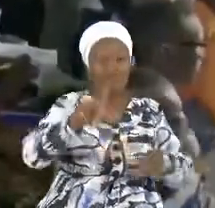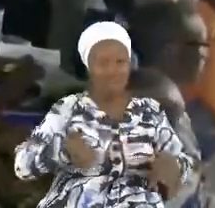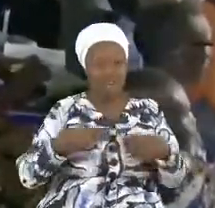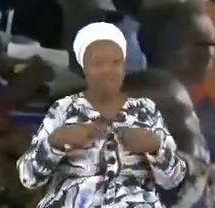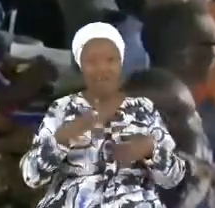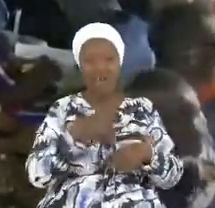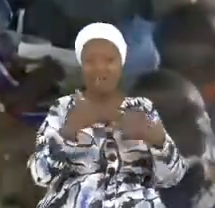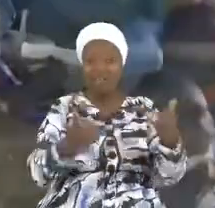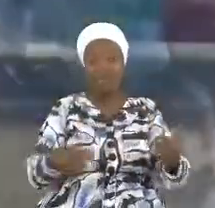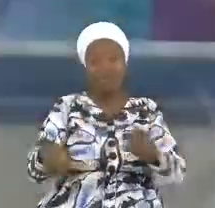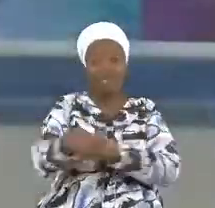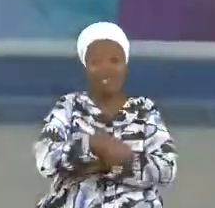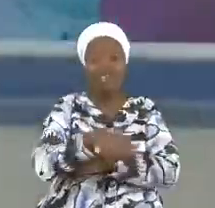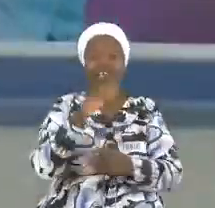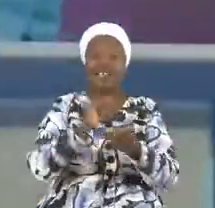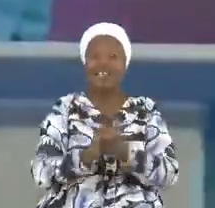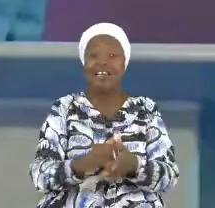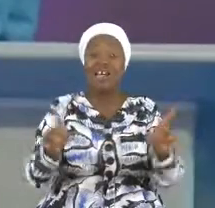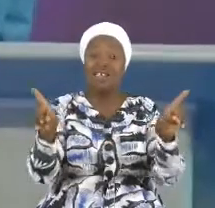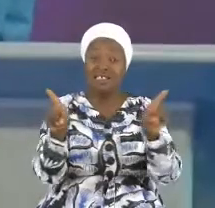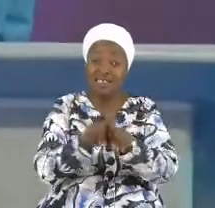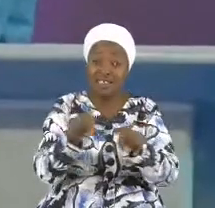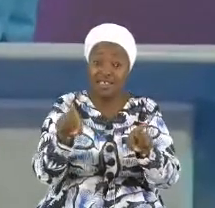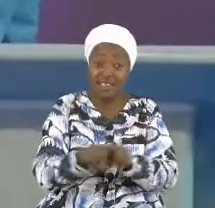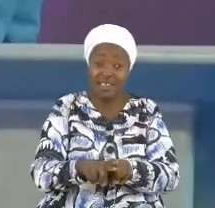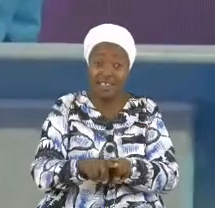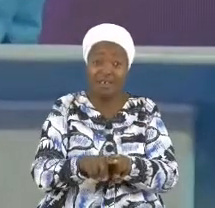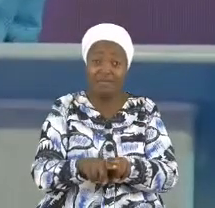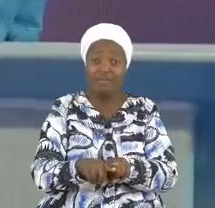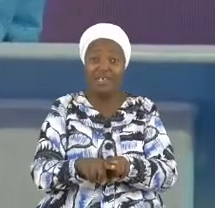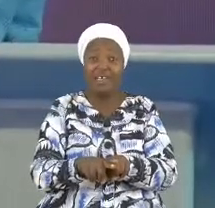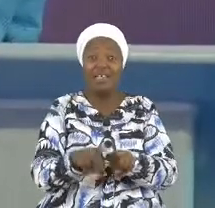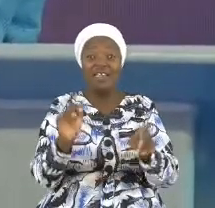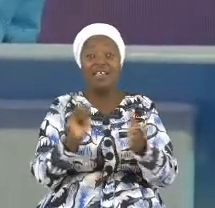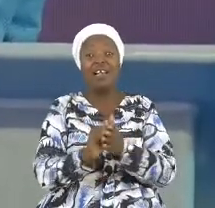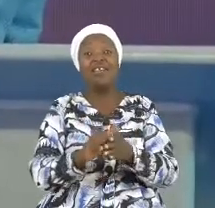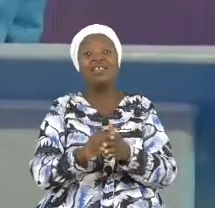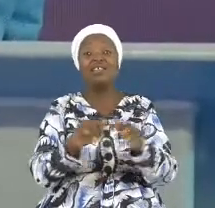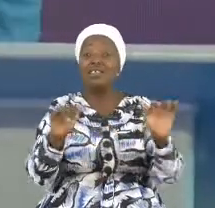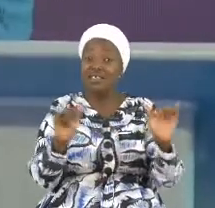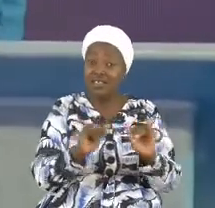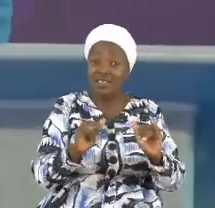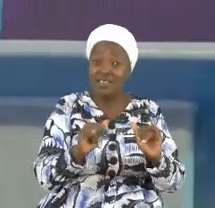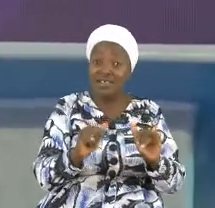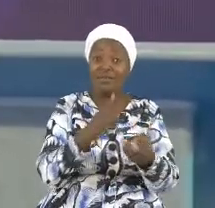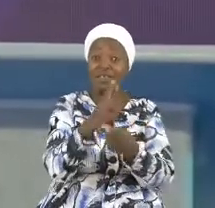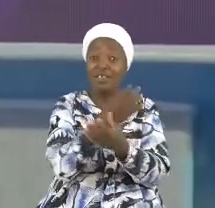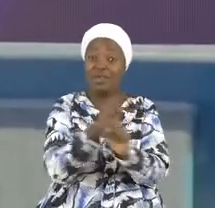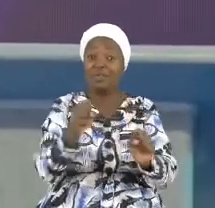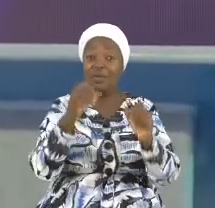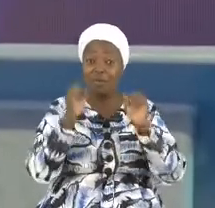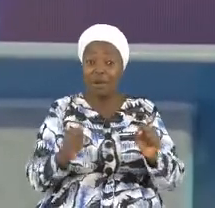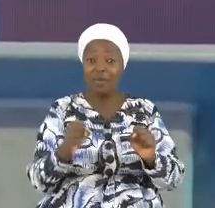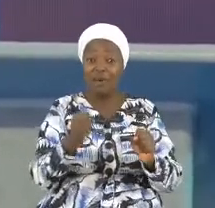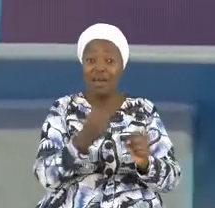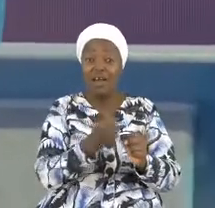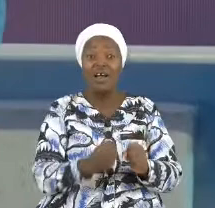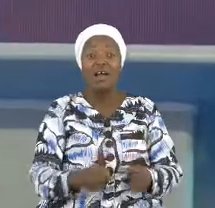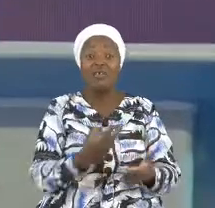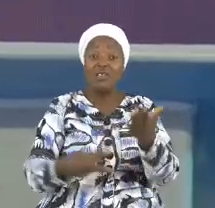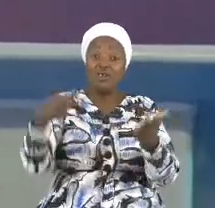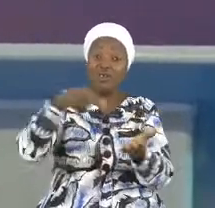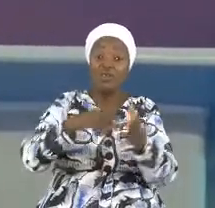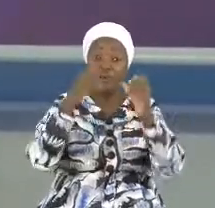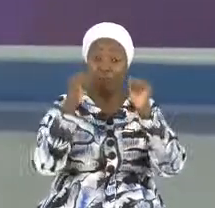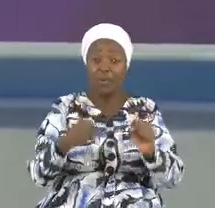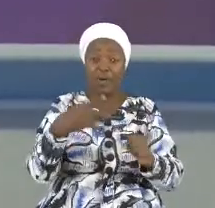that same redemptive power, resurrection power, the power that gives